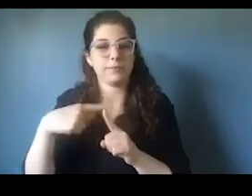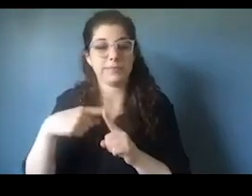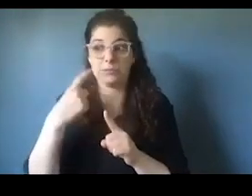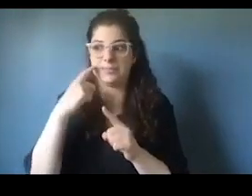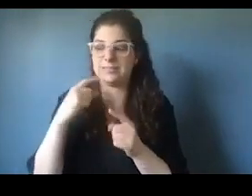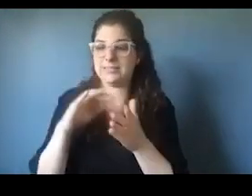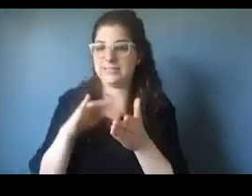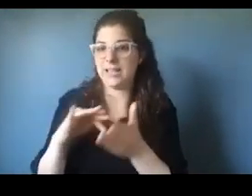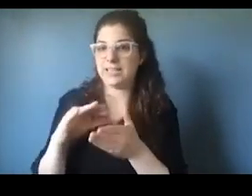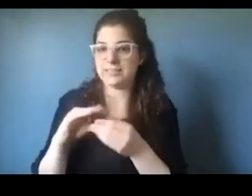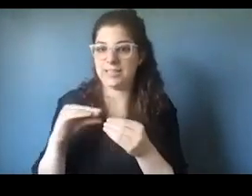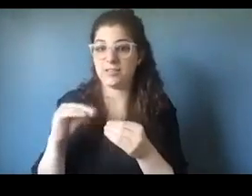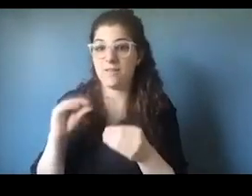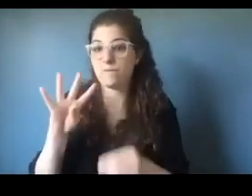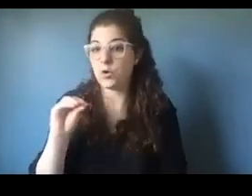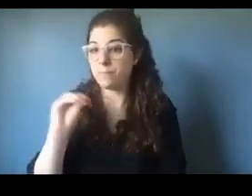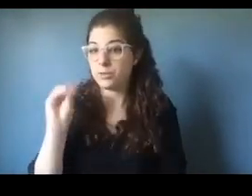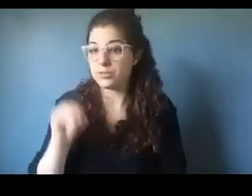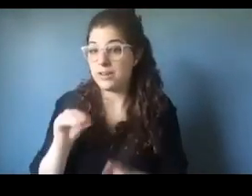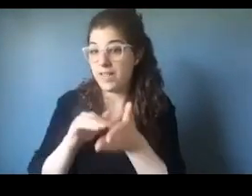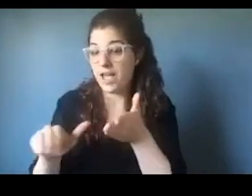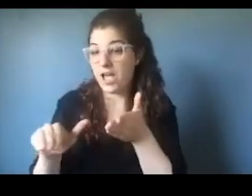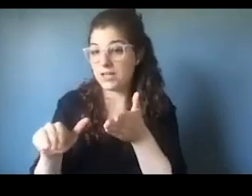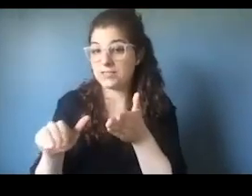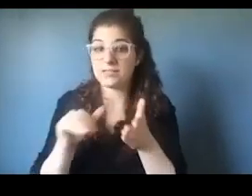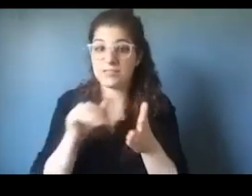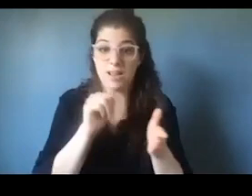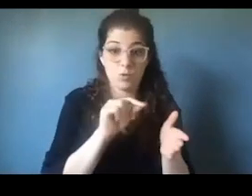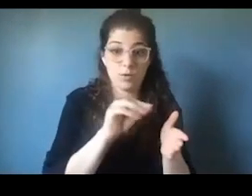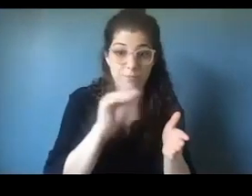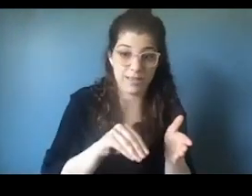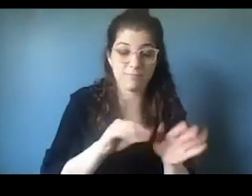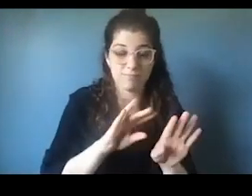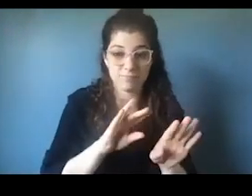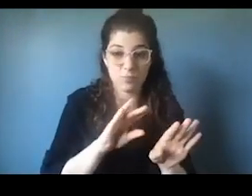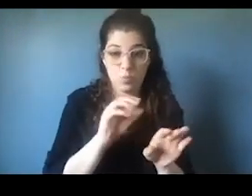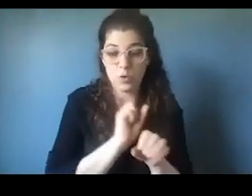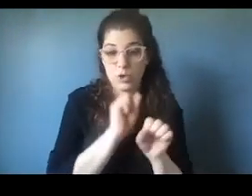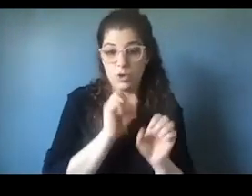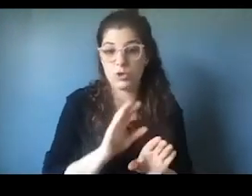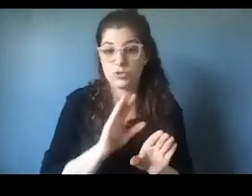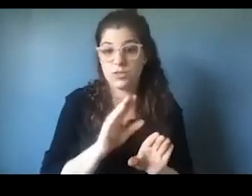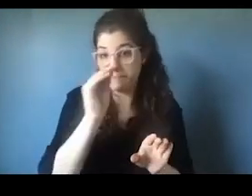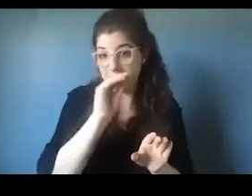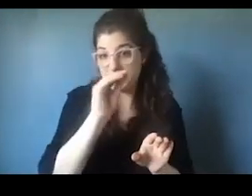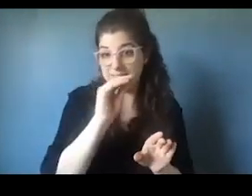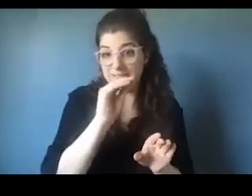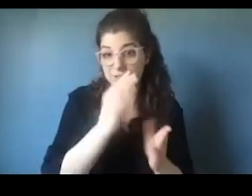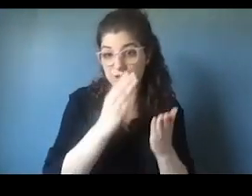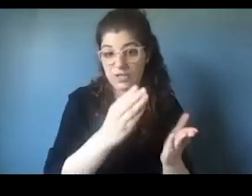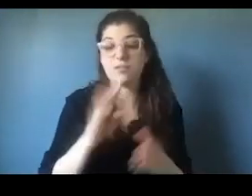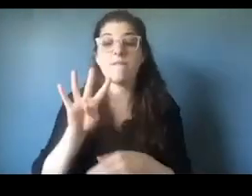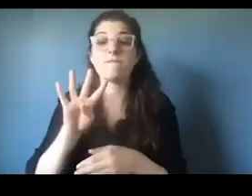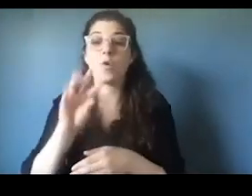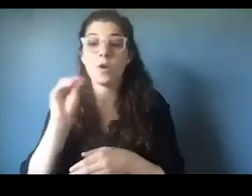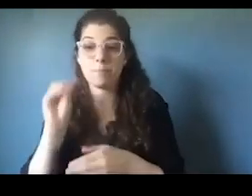suggests that 40% of the layoffs rather than the 20% that the workers' opinions would suggest, maybe 40% of the